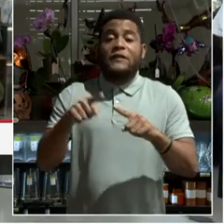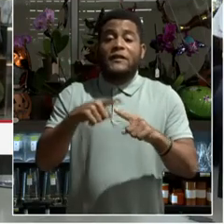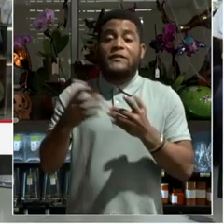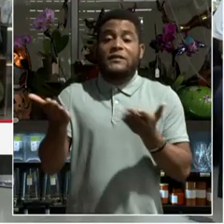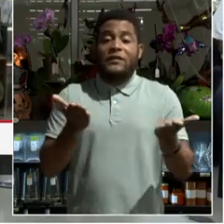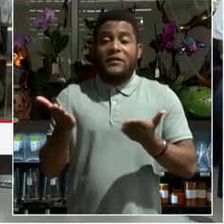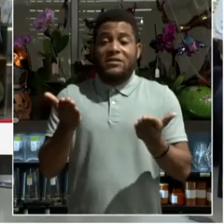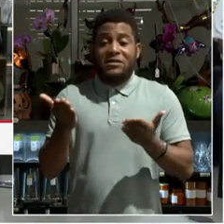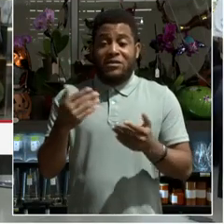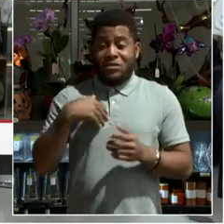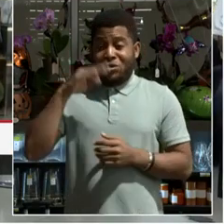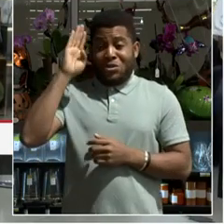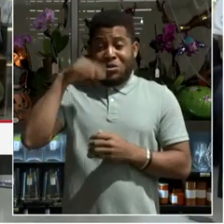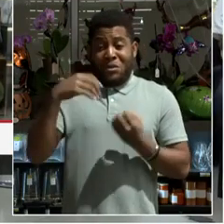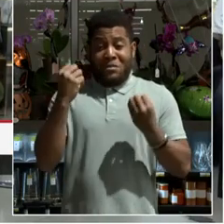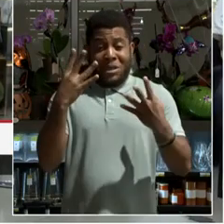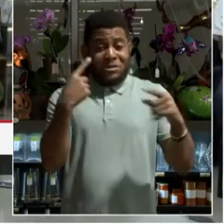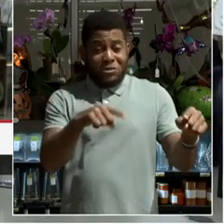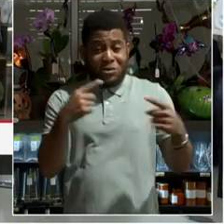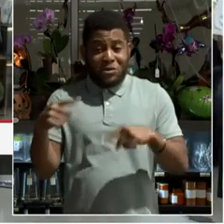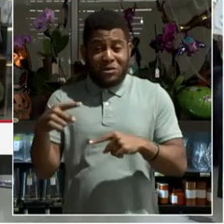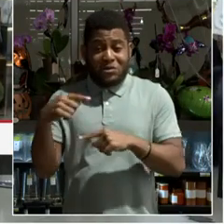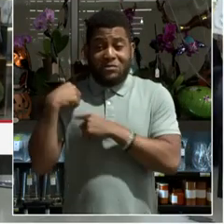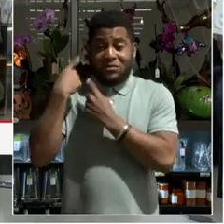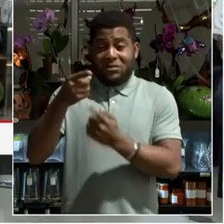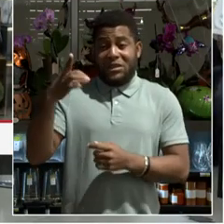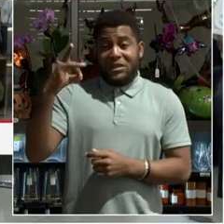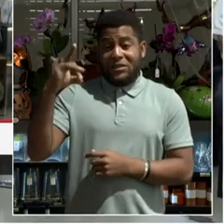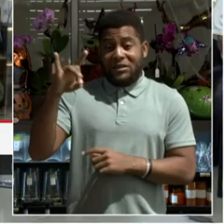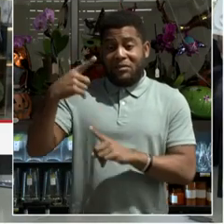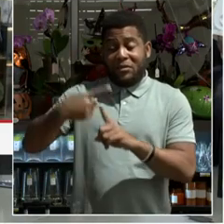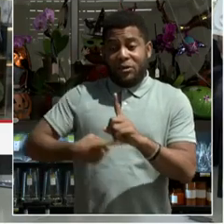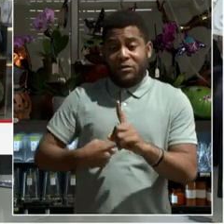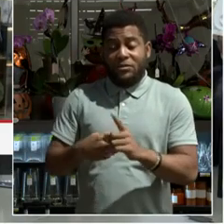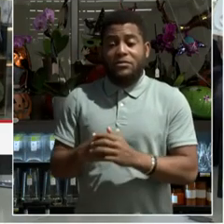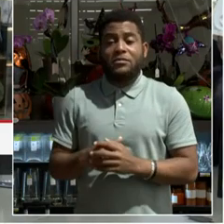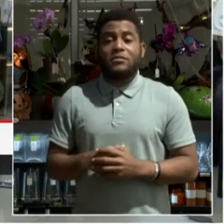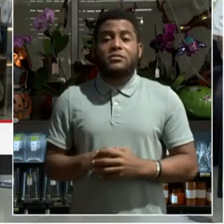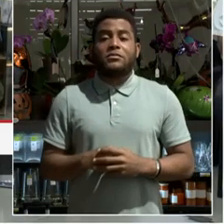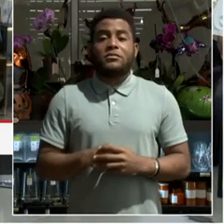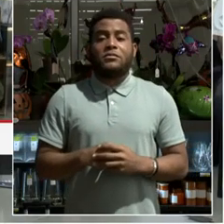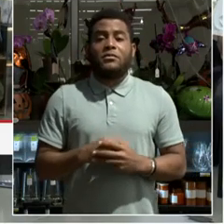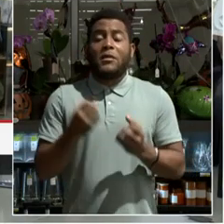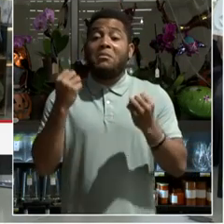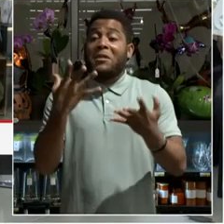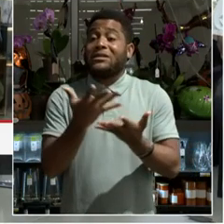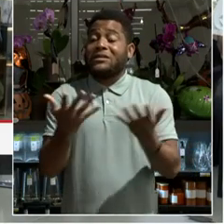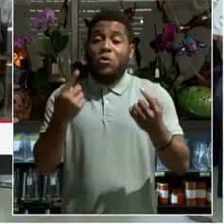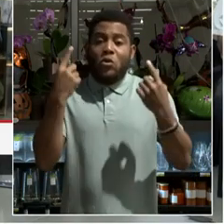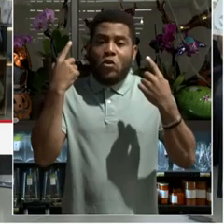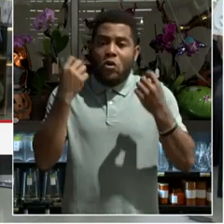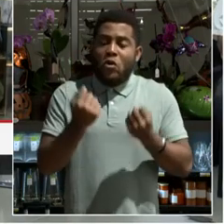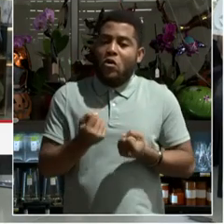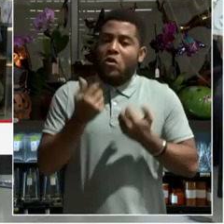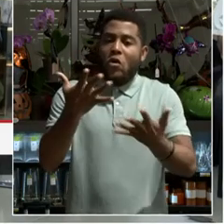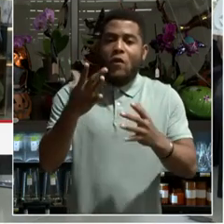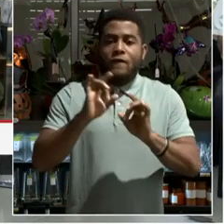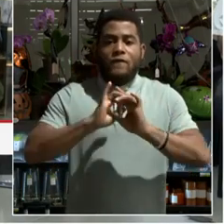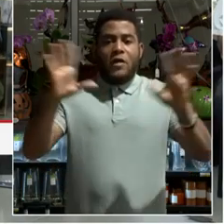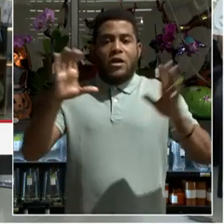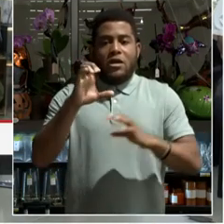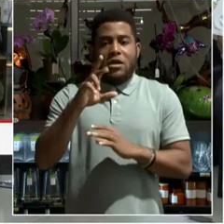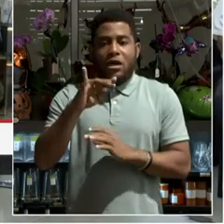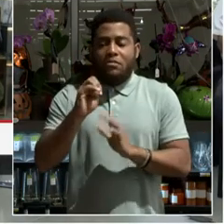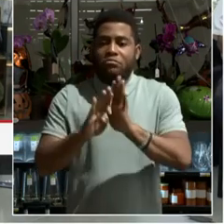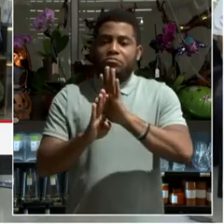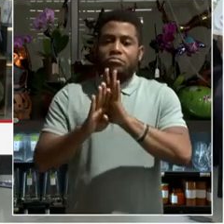in the last 18 months, all of which could be contributing to the violent crime that we've seen.